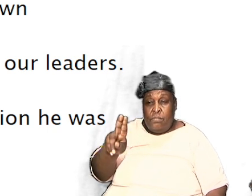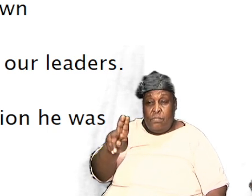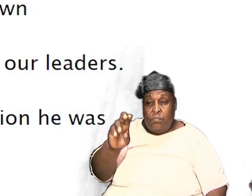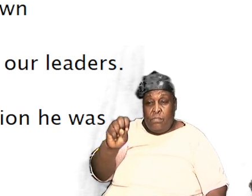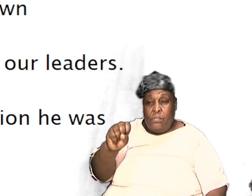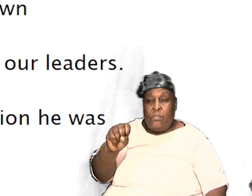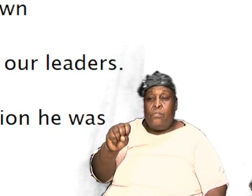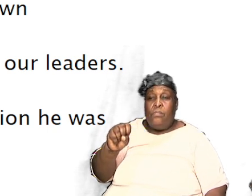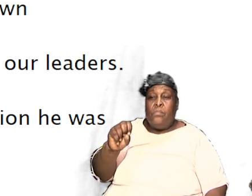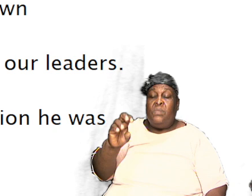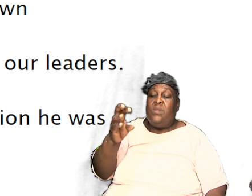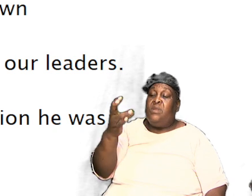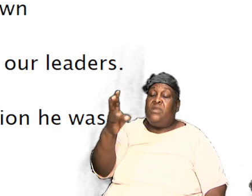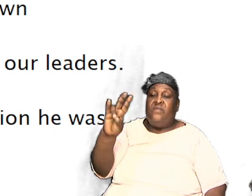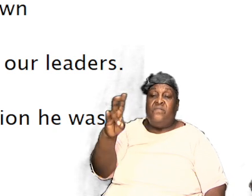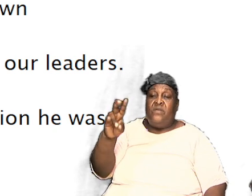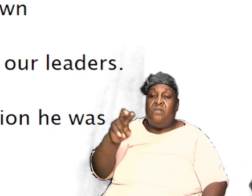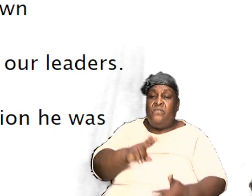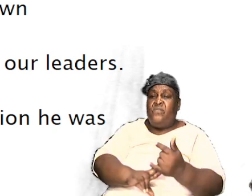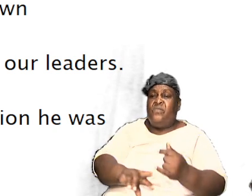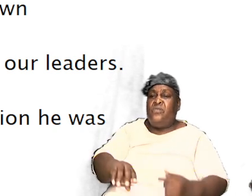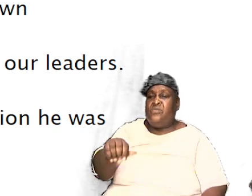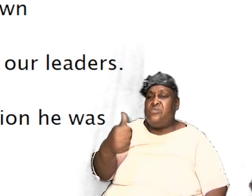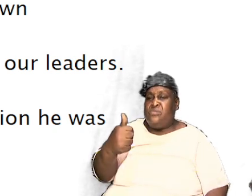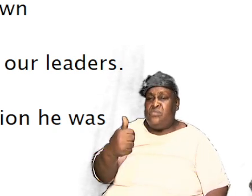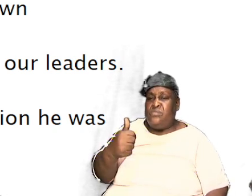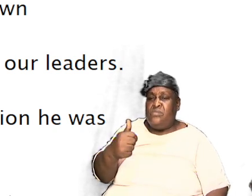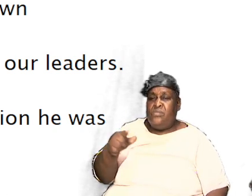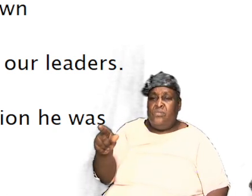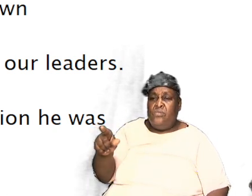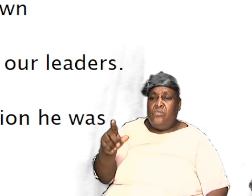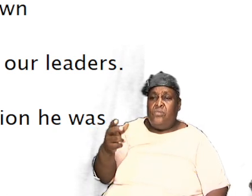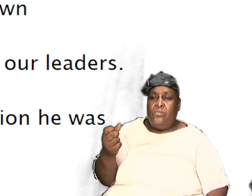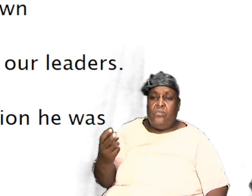Verse 10. Let us find that one. So,